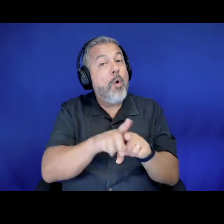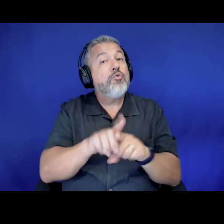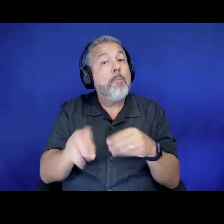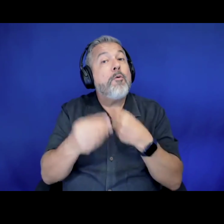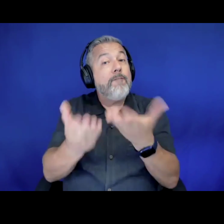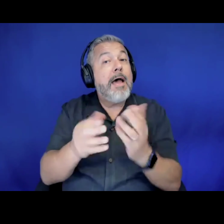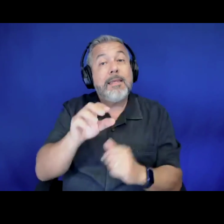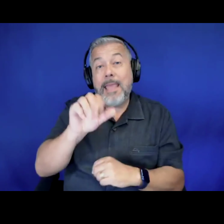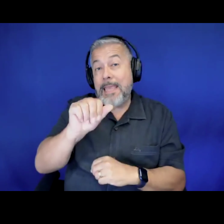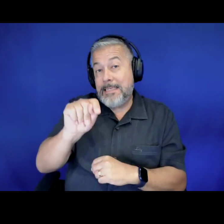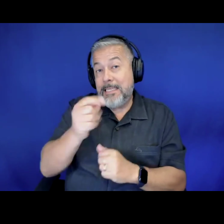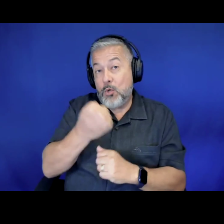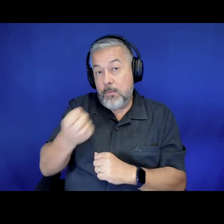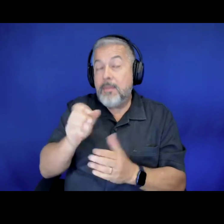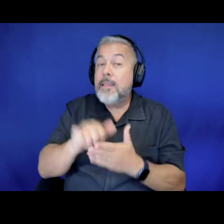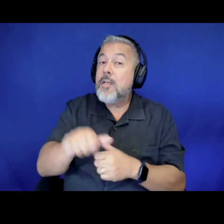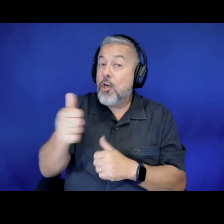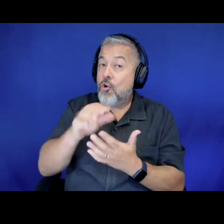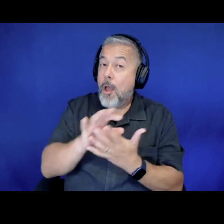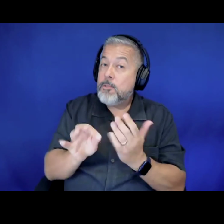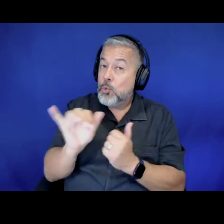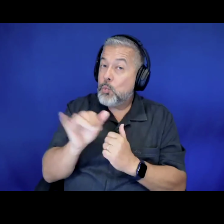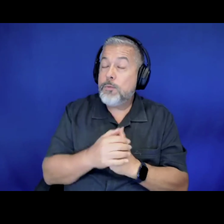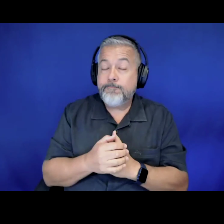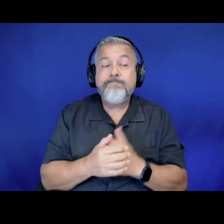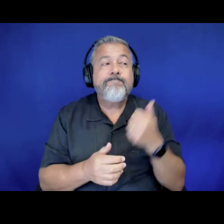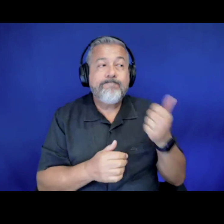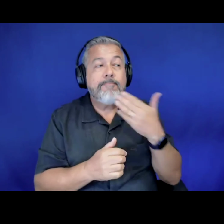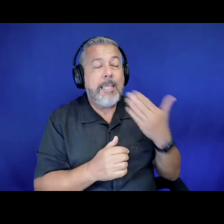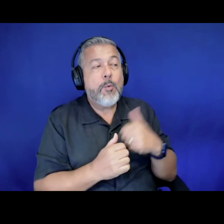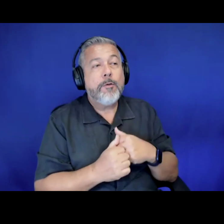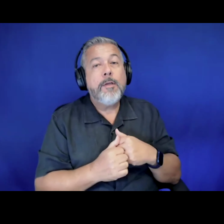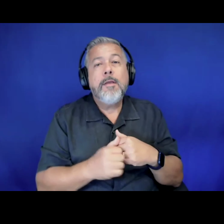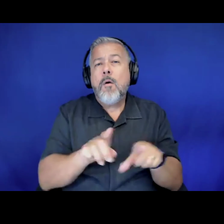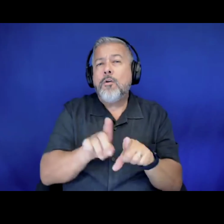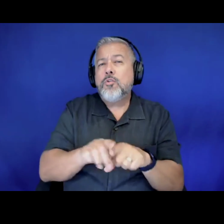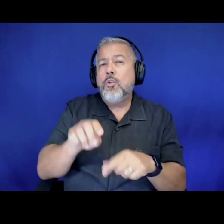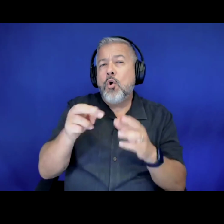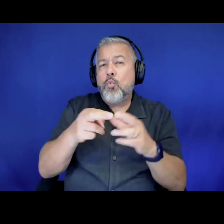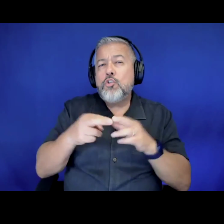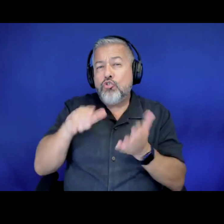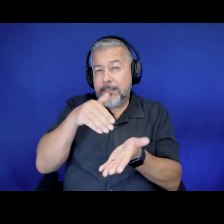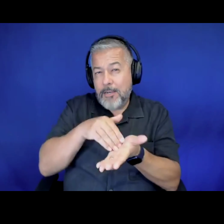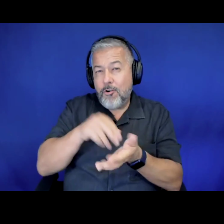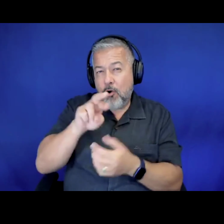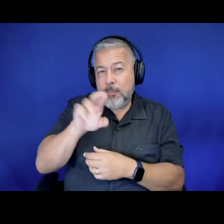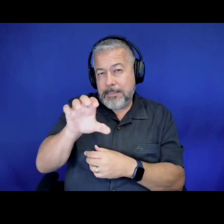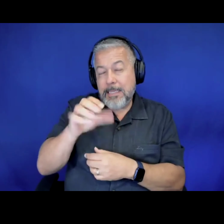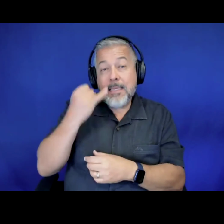So that is also an option. Excellent, excellent. And I know regional center sometimes, if your client